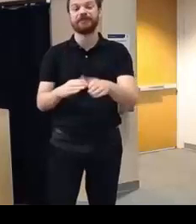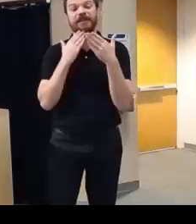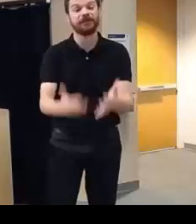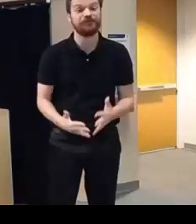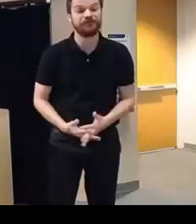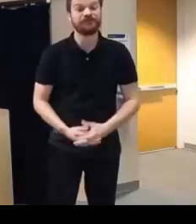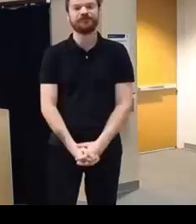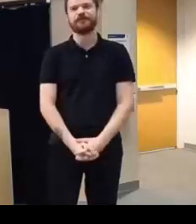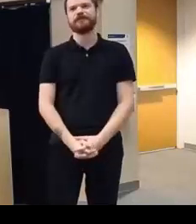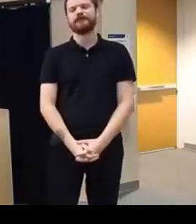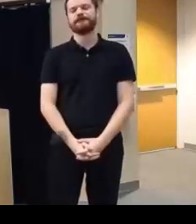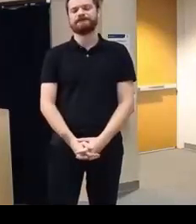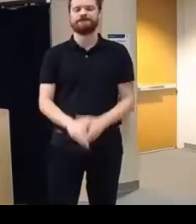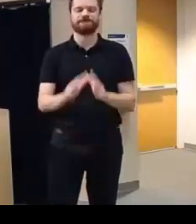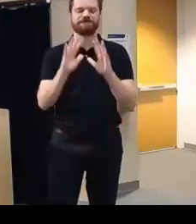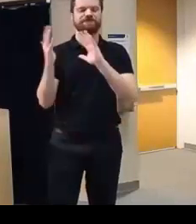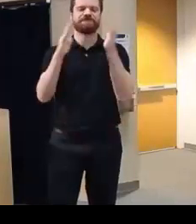Thank you.